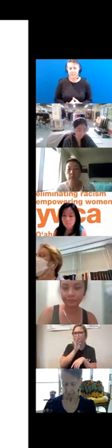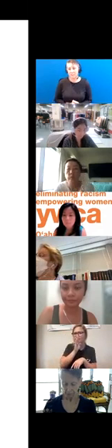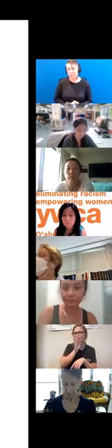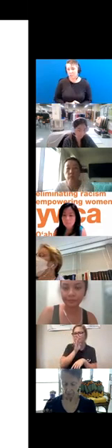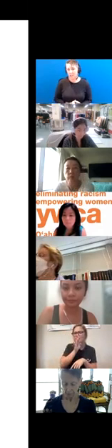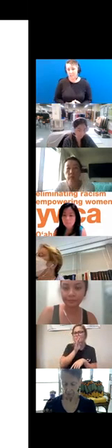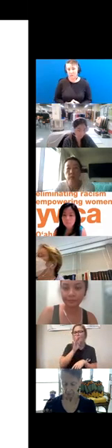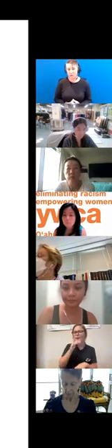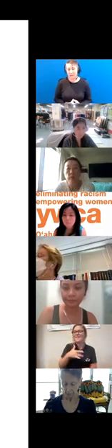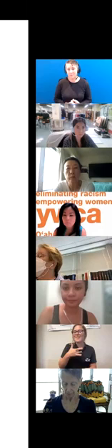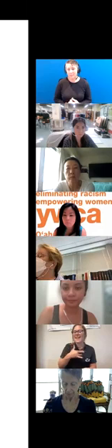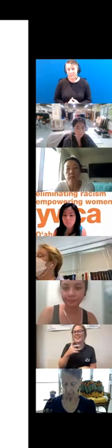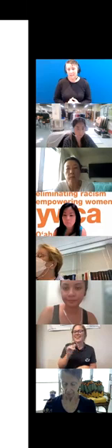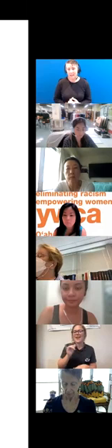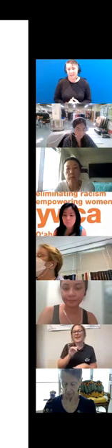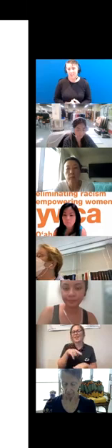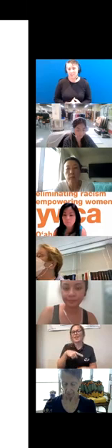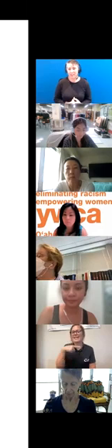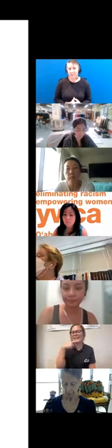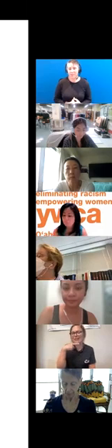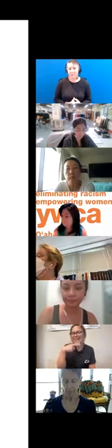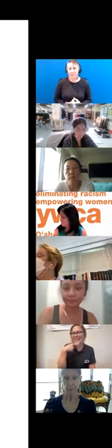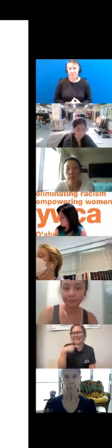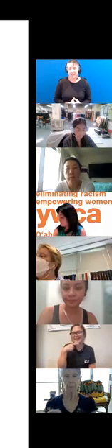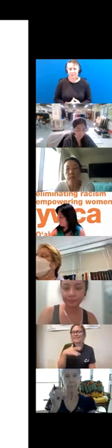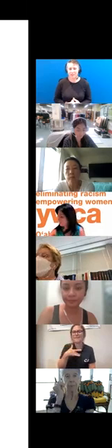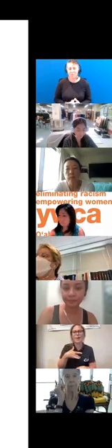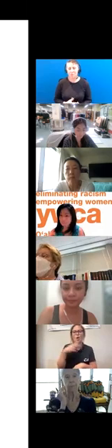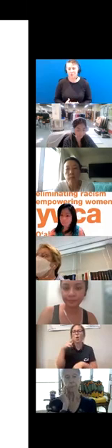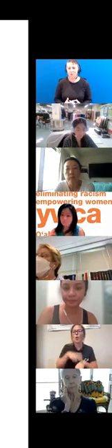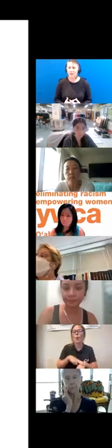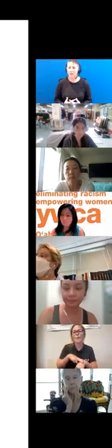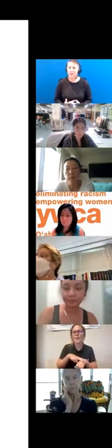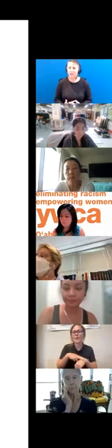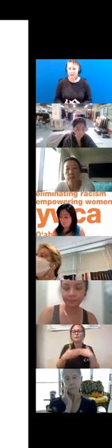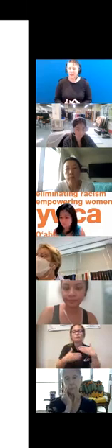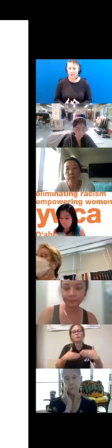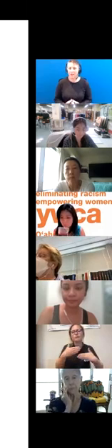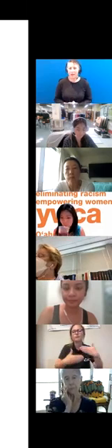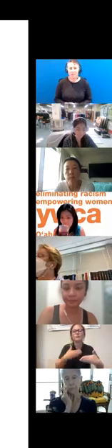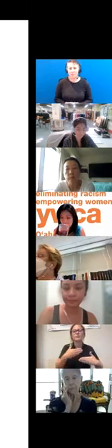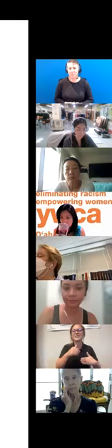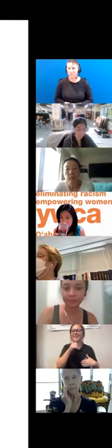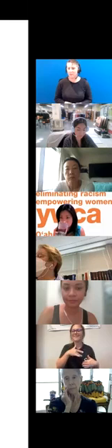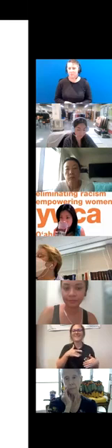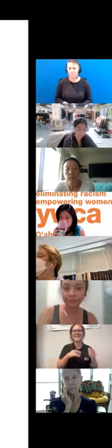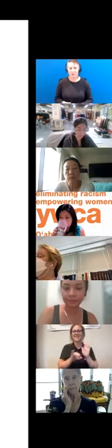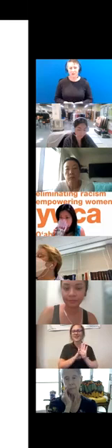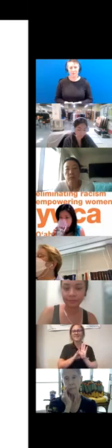they did speech training growing up. And so that they feel like they are more hearing. And they're